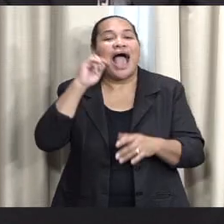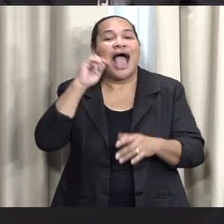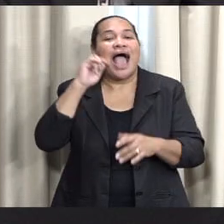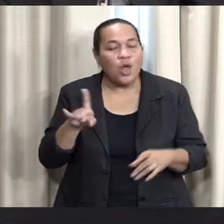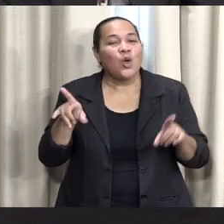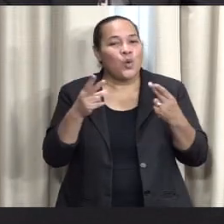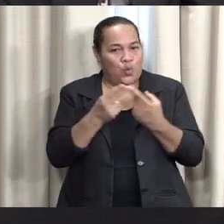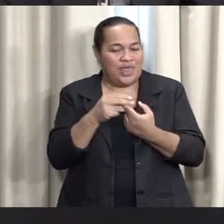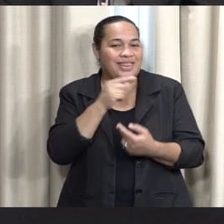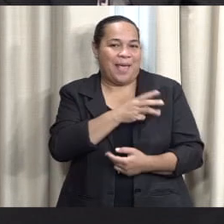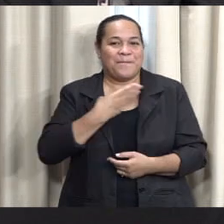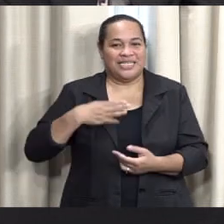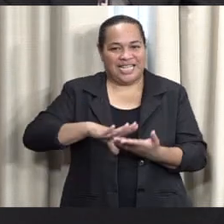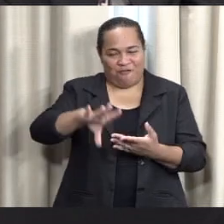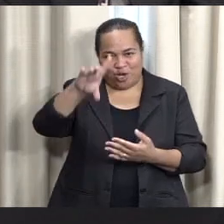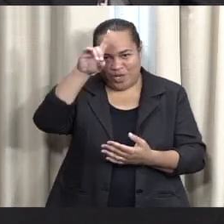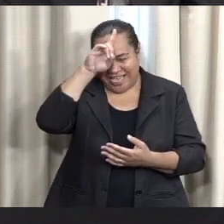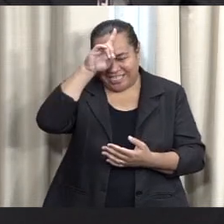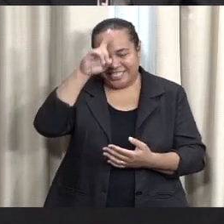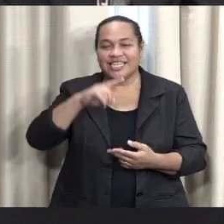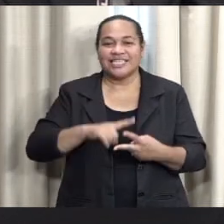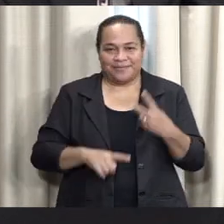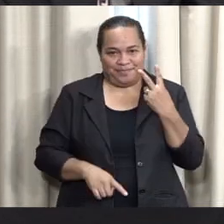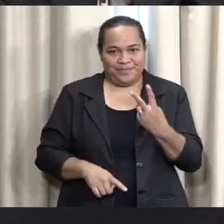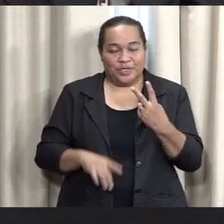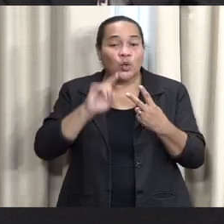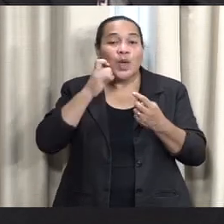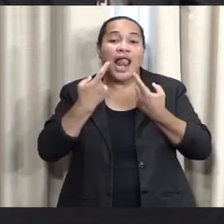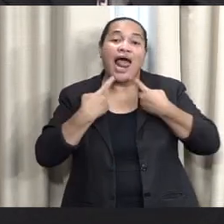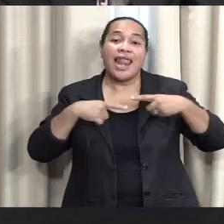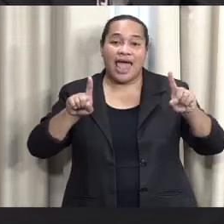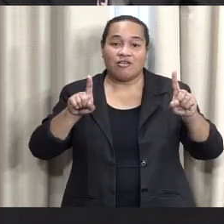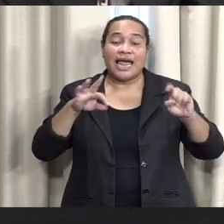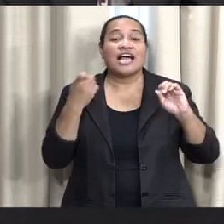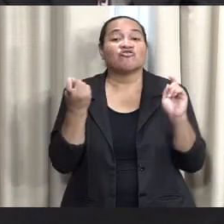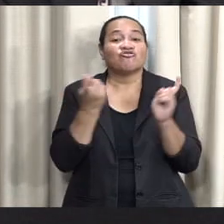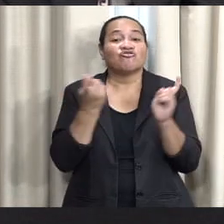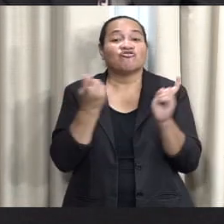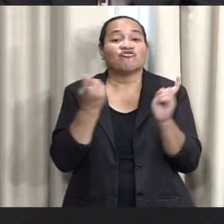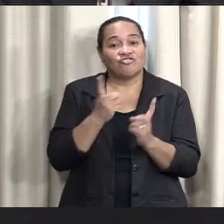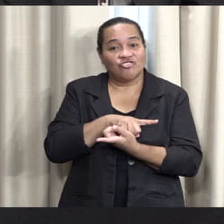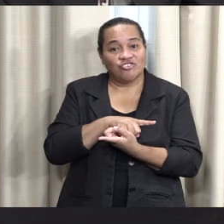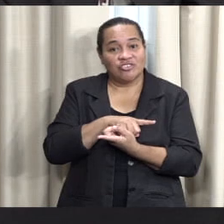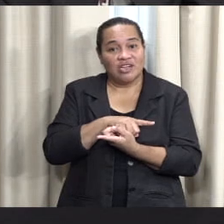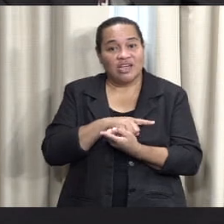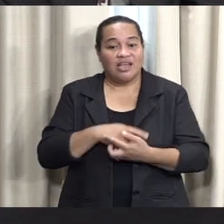the Honorable Minister for Education, will be announcing the changes that will be